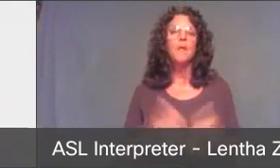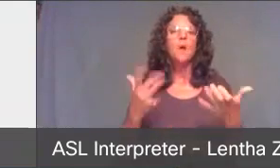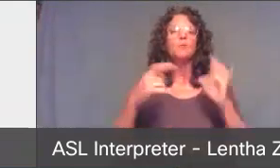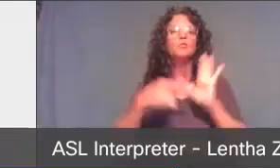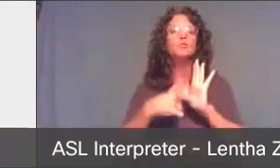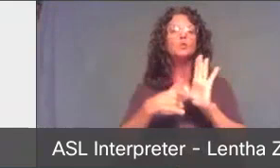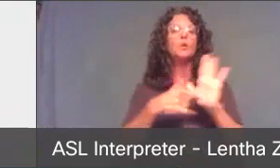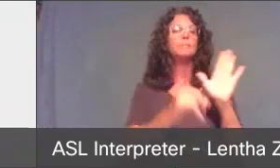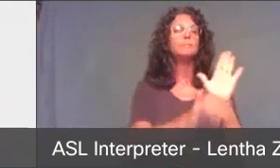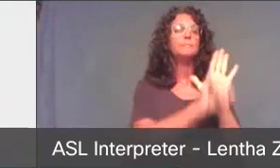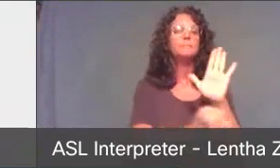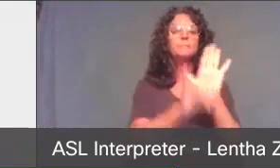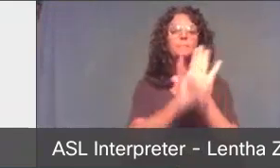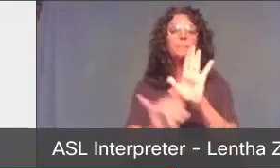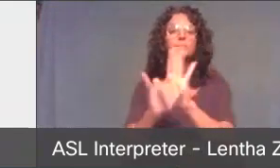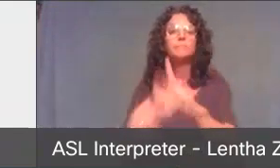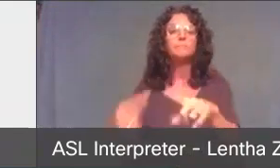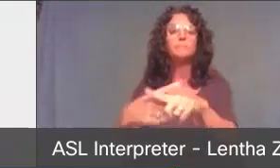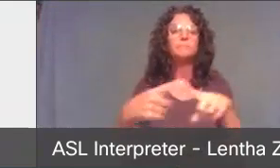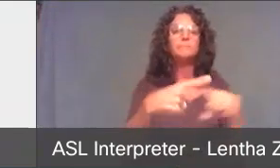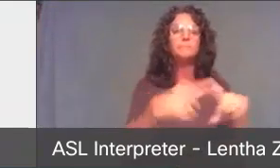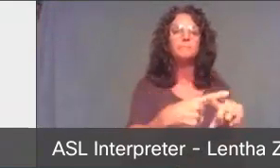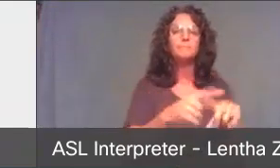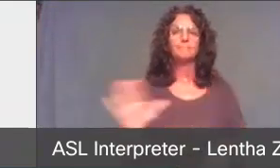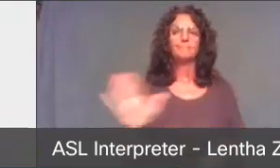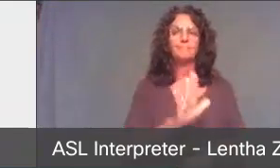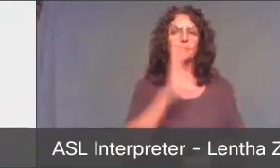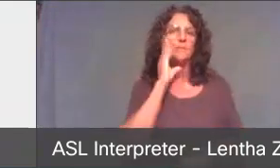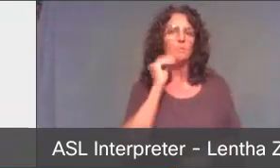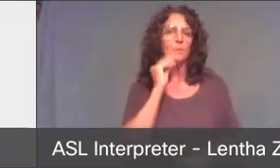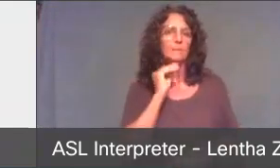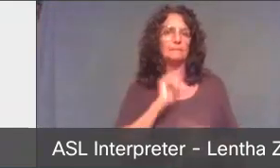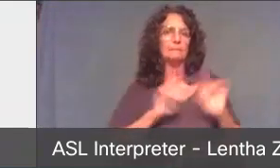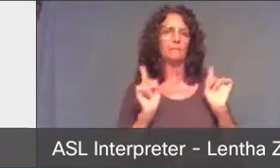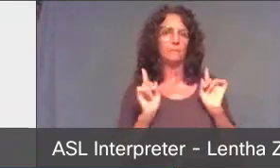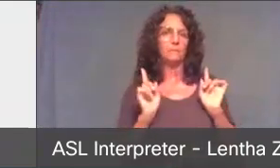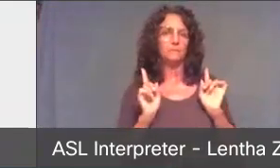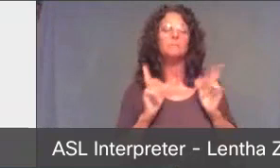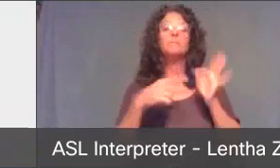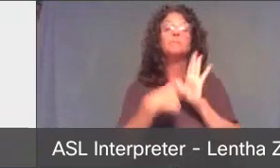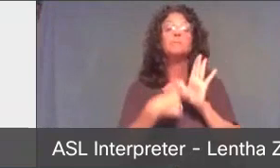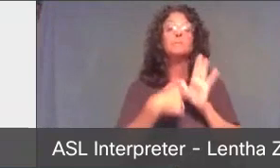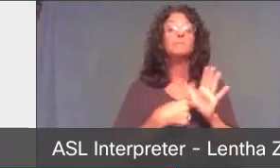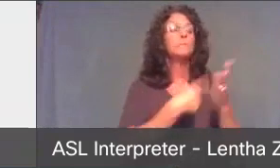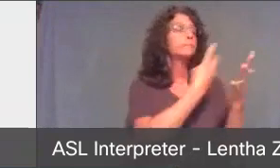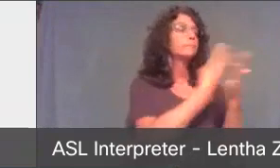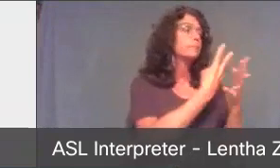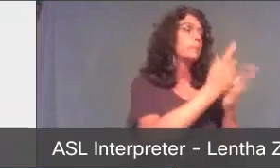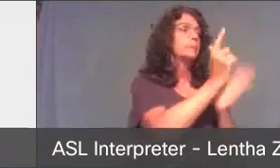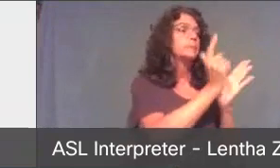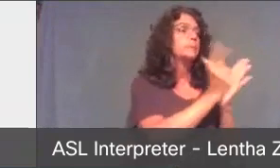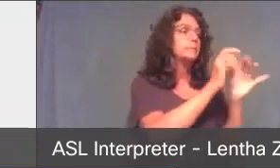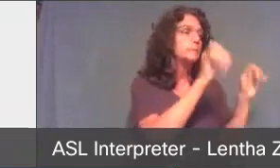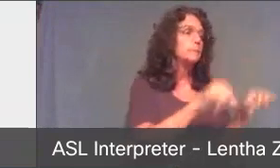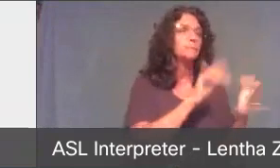can create like very different experiences of systems, whether we're talking, like I said, like the criminal legal system, or whether we're talking about the